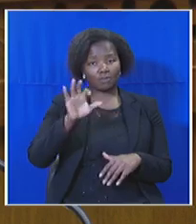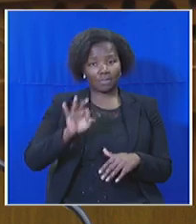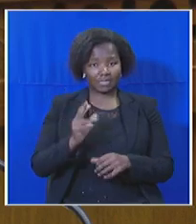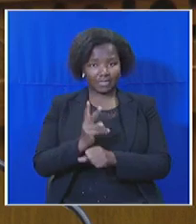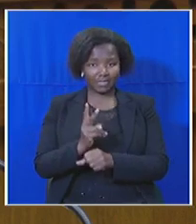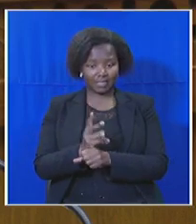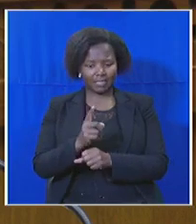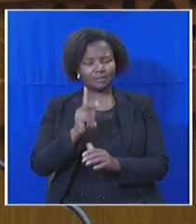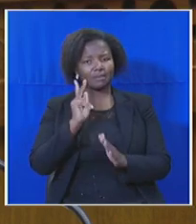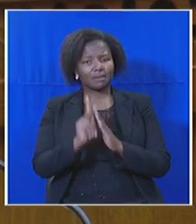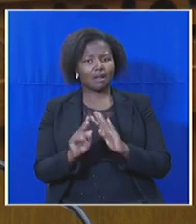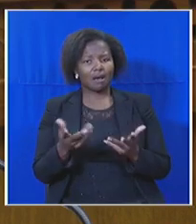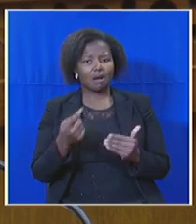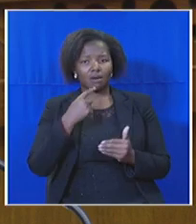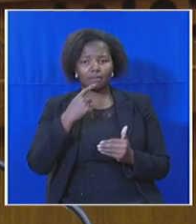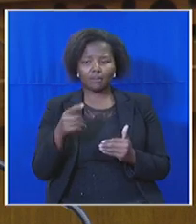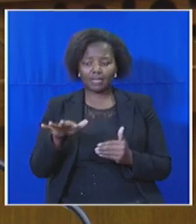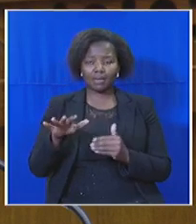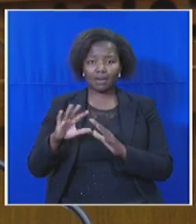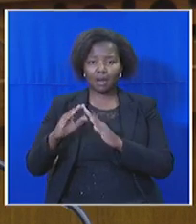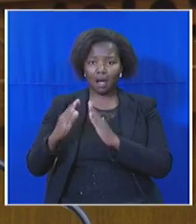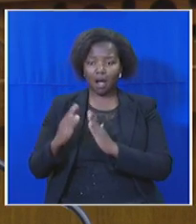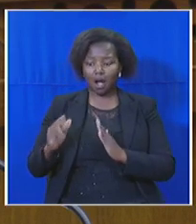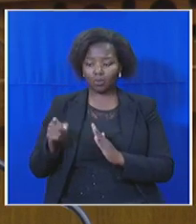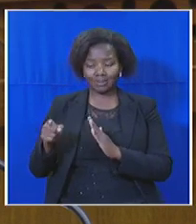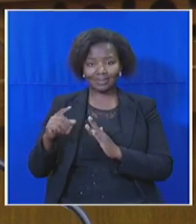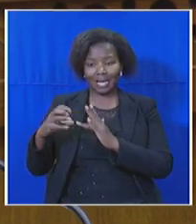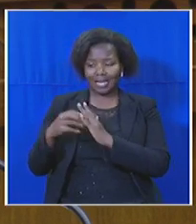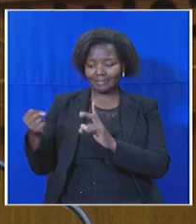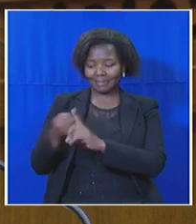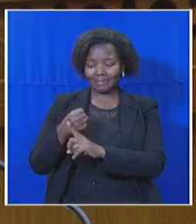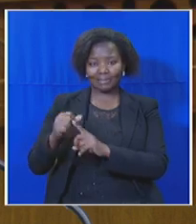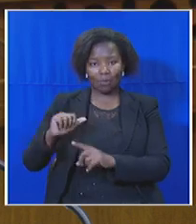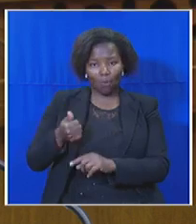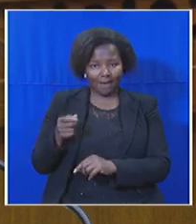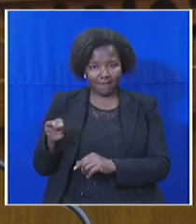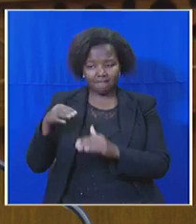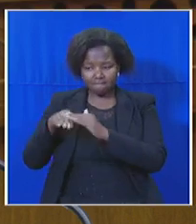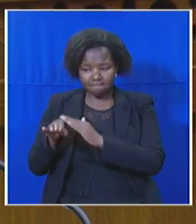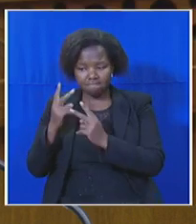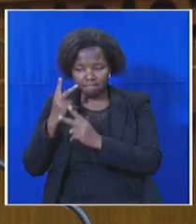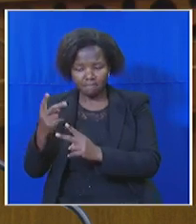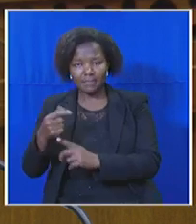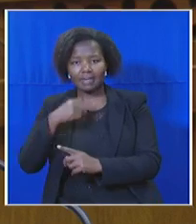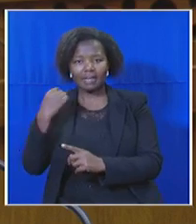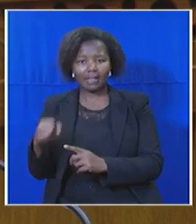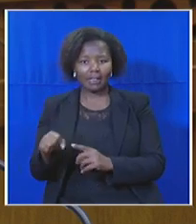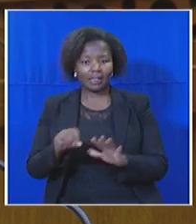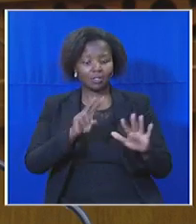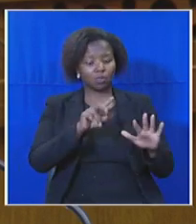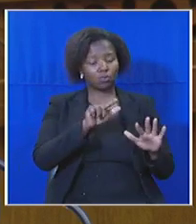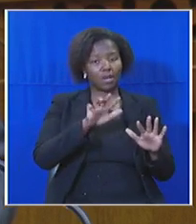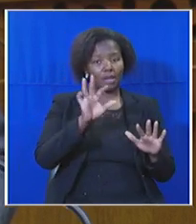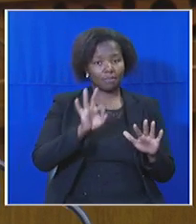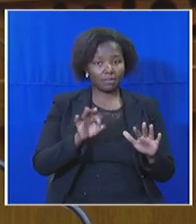killed while attending to domestic violence complaints. And 2.9% were escorting suspects to police